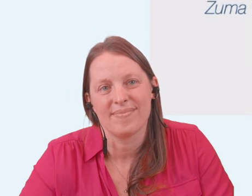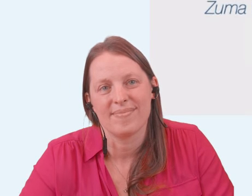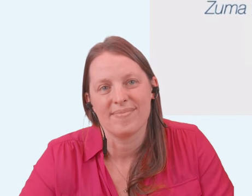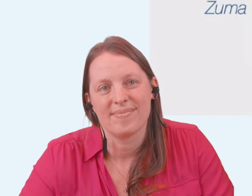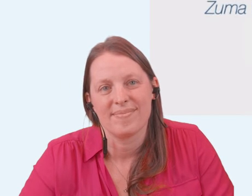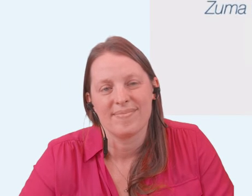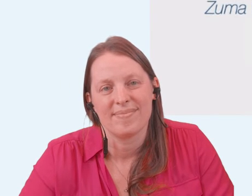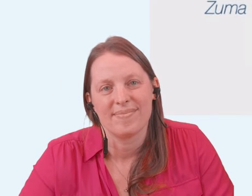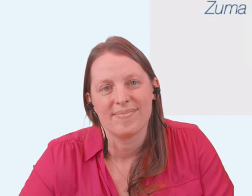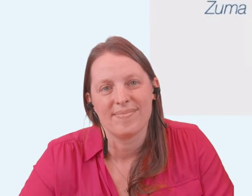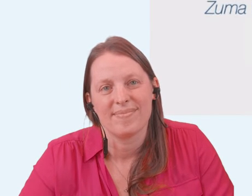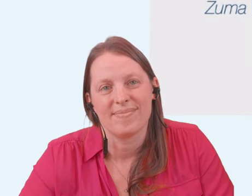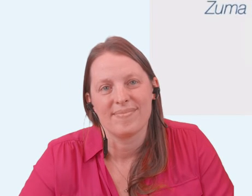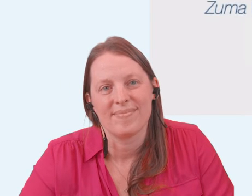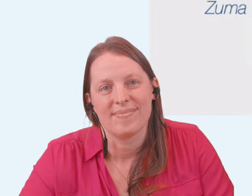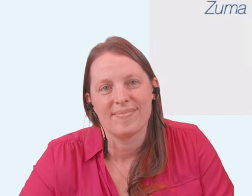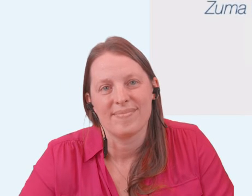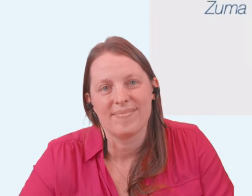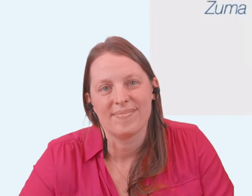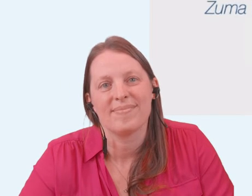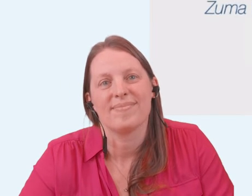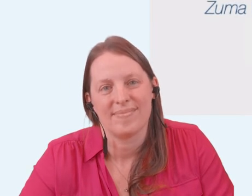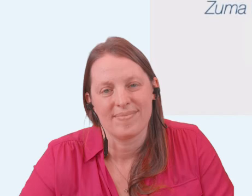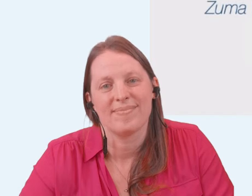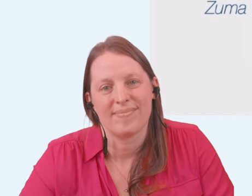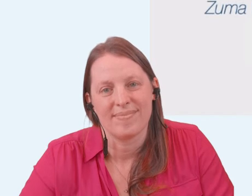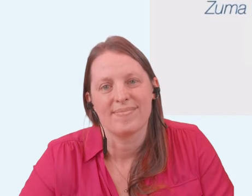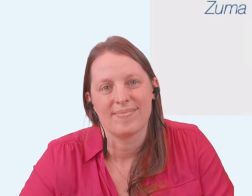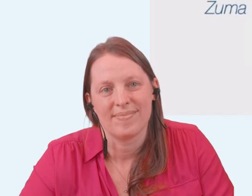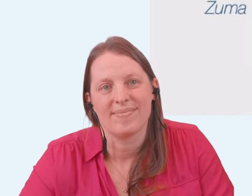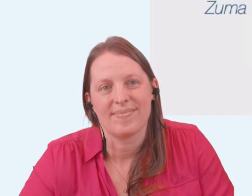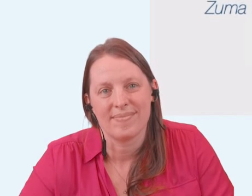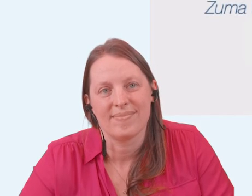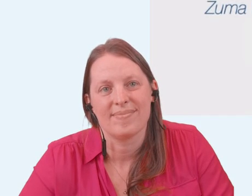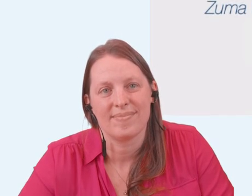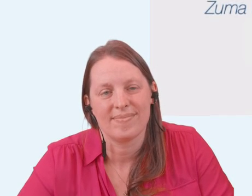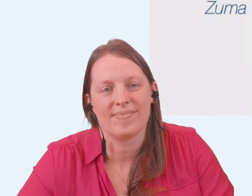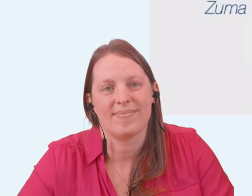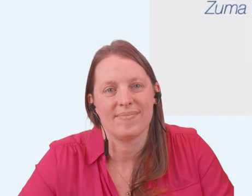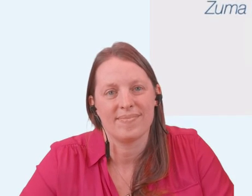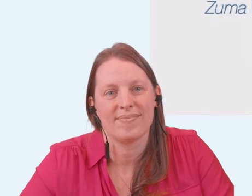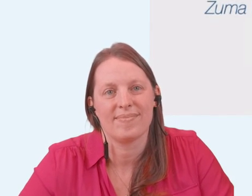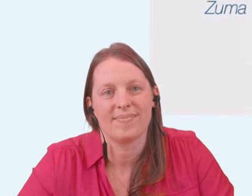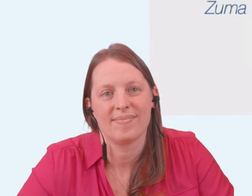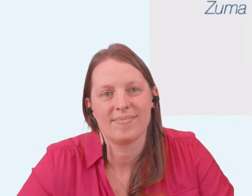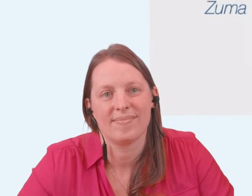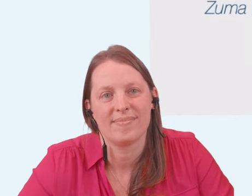And nystagmus is beating to now to the left, to unaffected side.